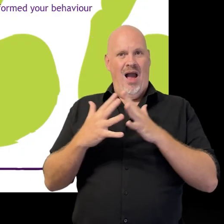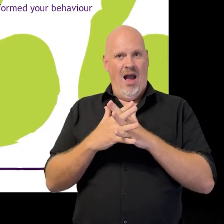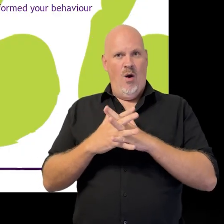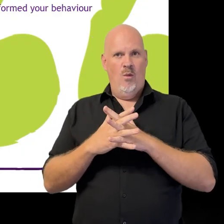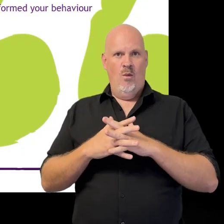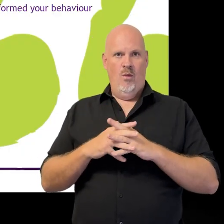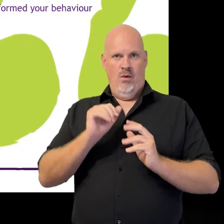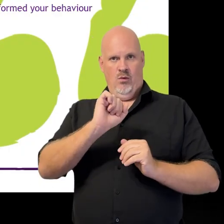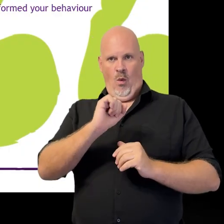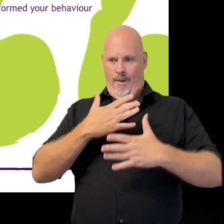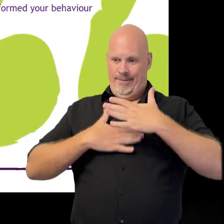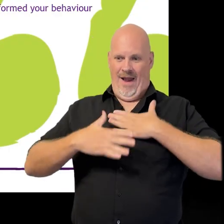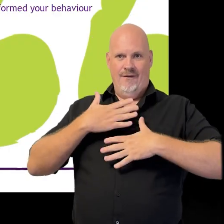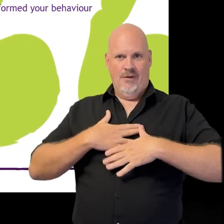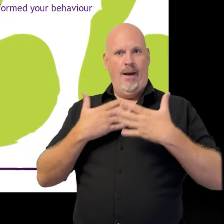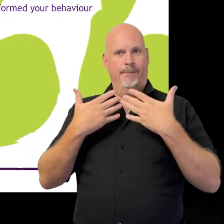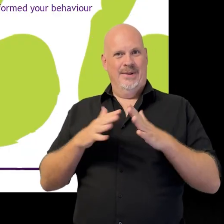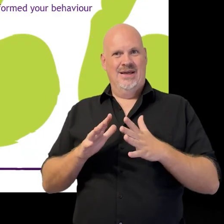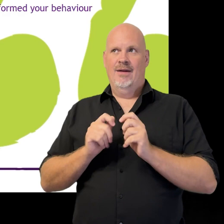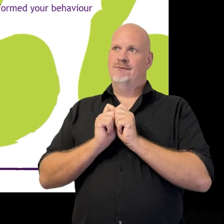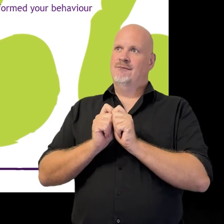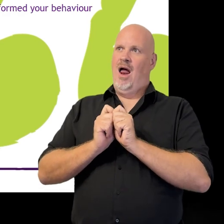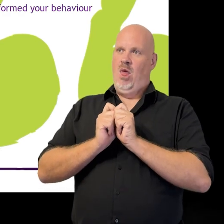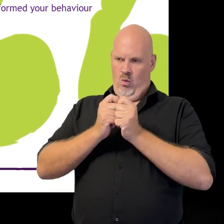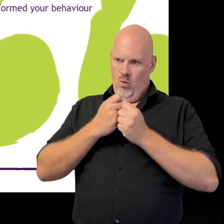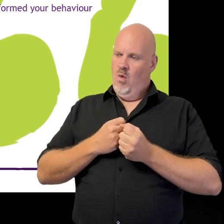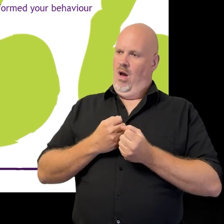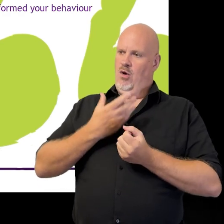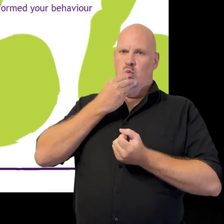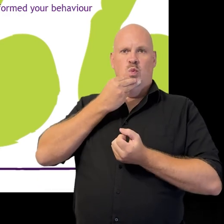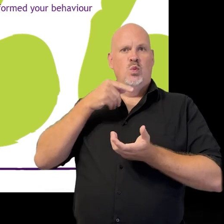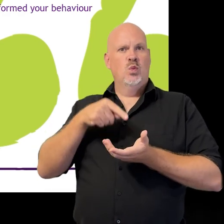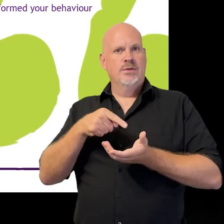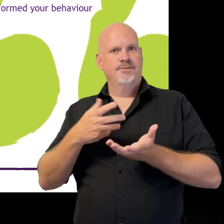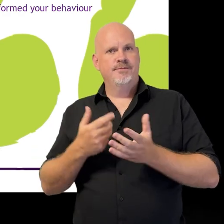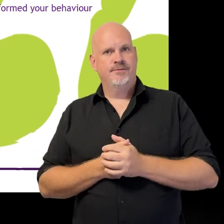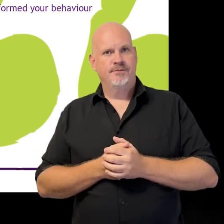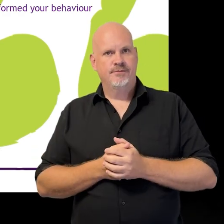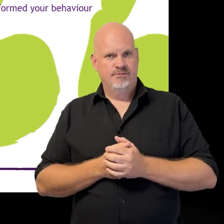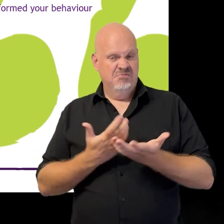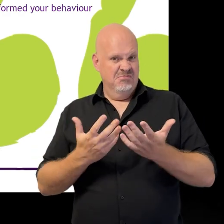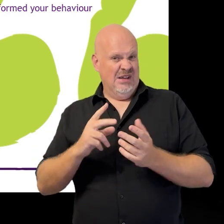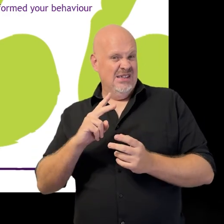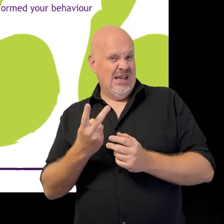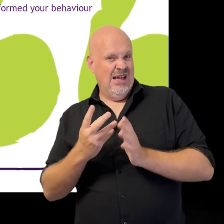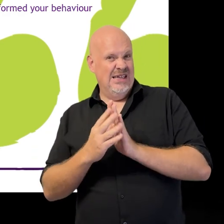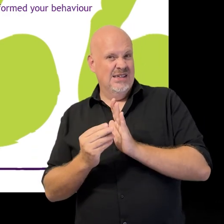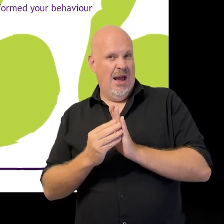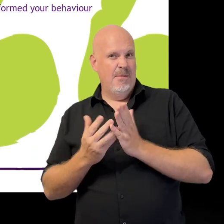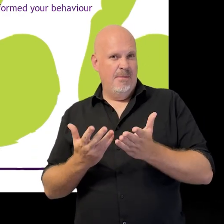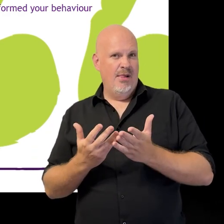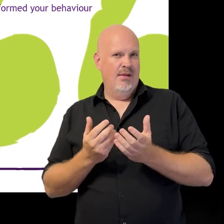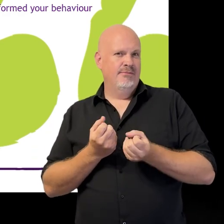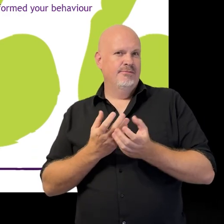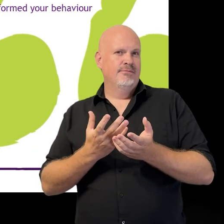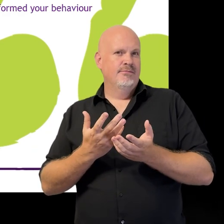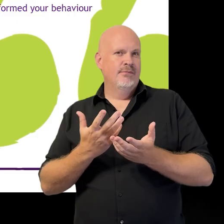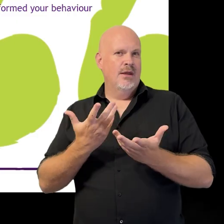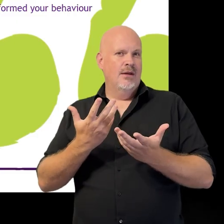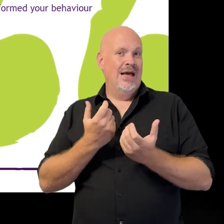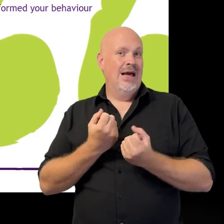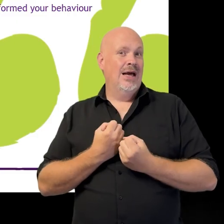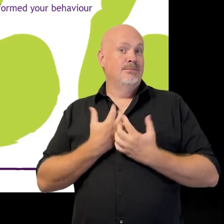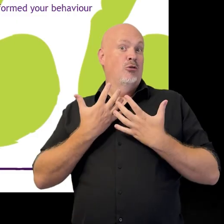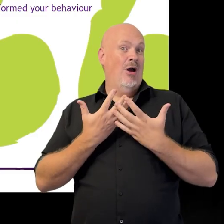something. However that value appeared, so that's just a real outline value